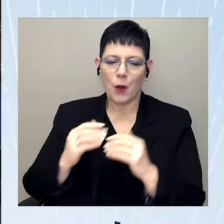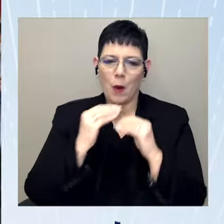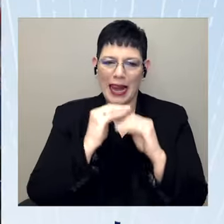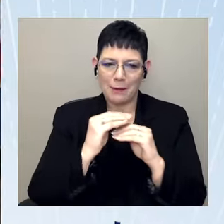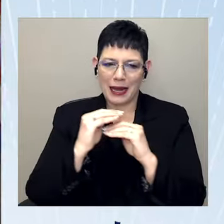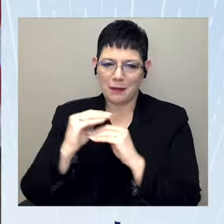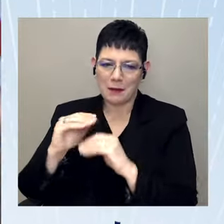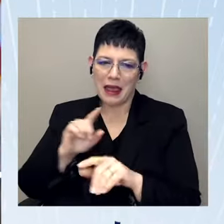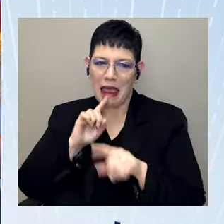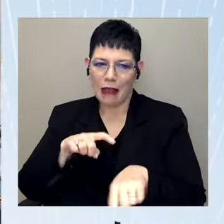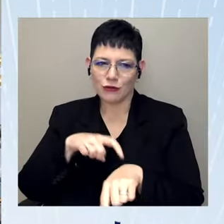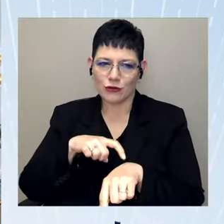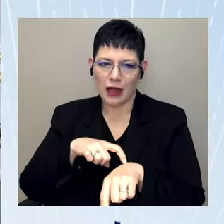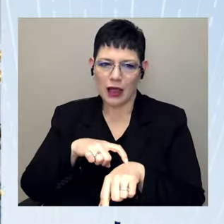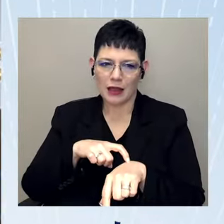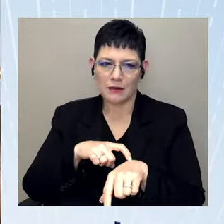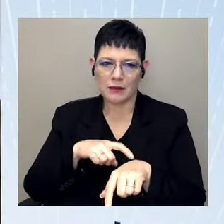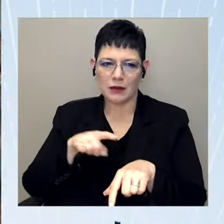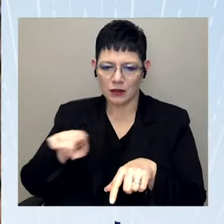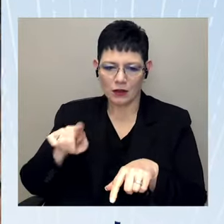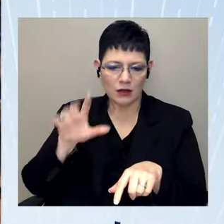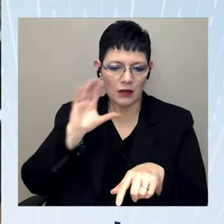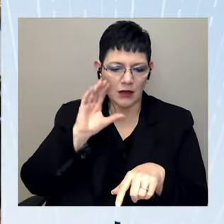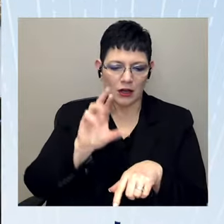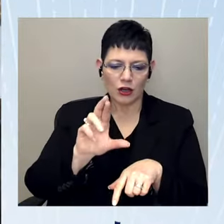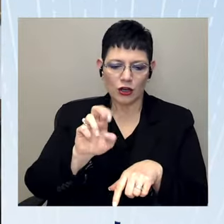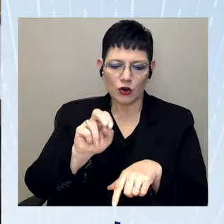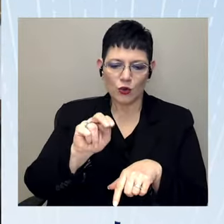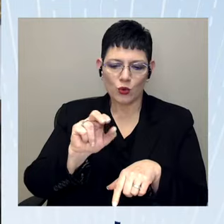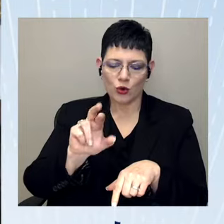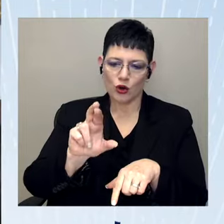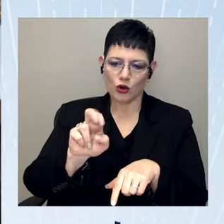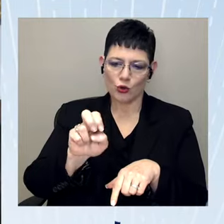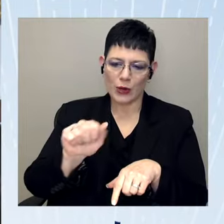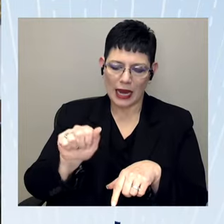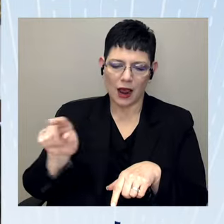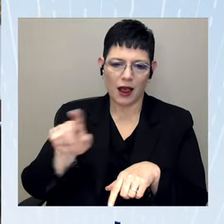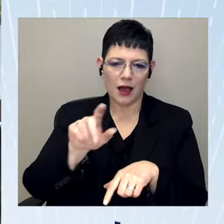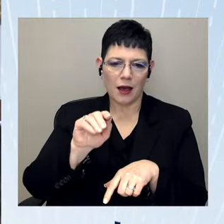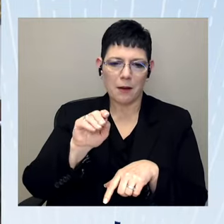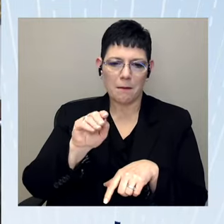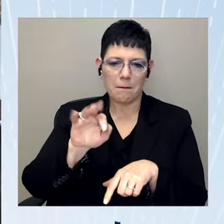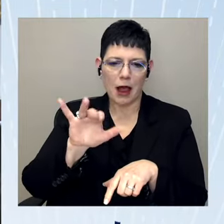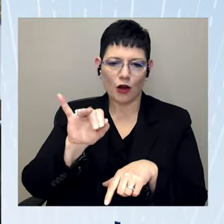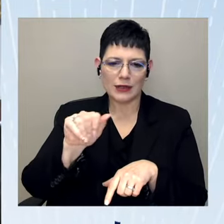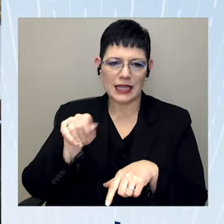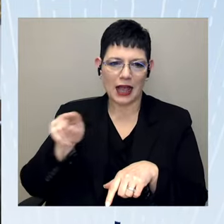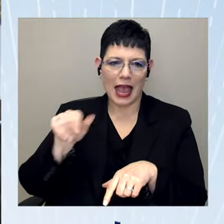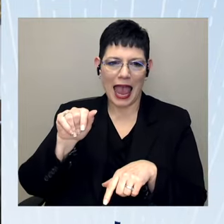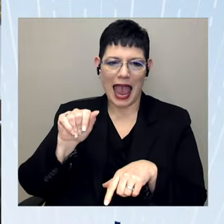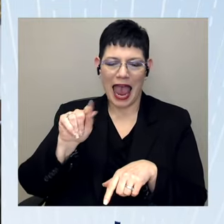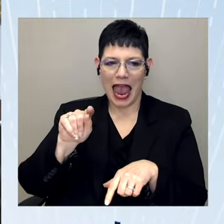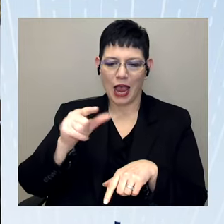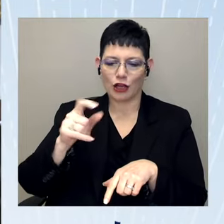I hope you've all met Rhea and Marissa, who work at the Gender Policy Council, but they're the bad guys.